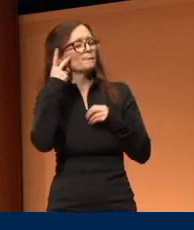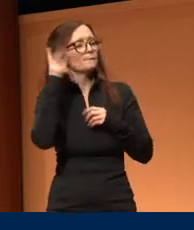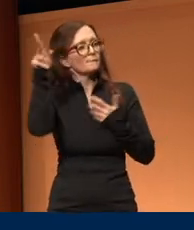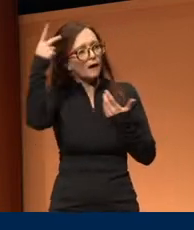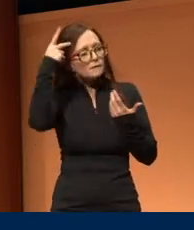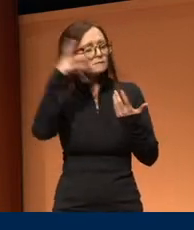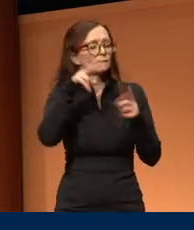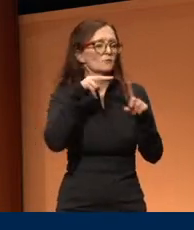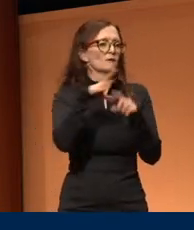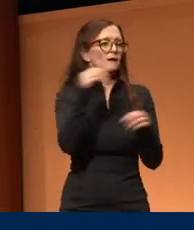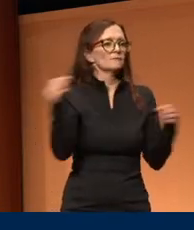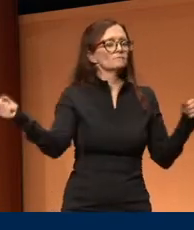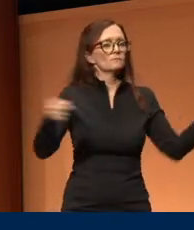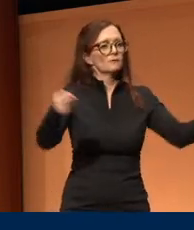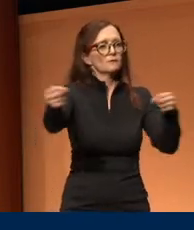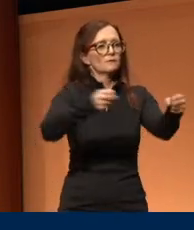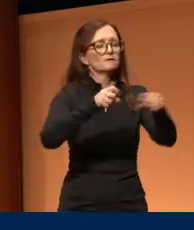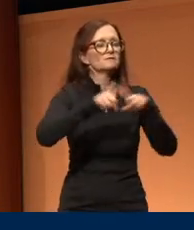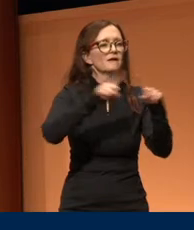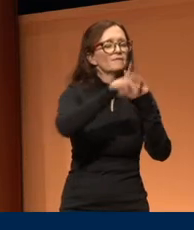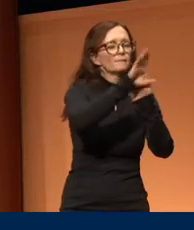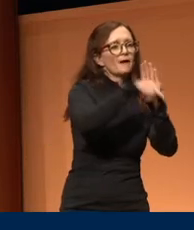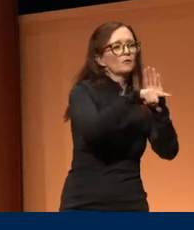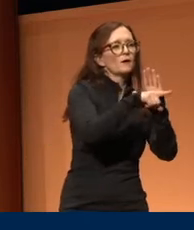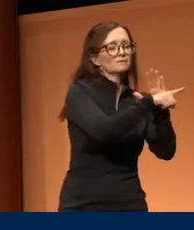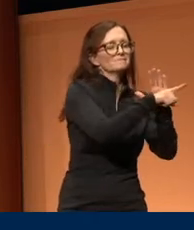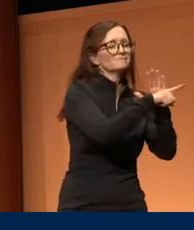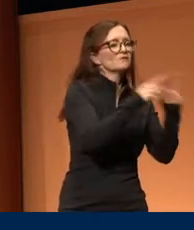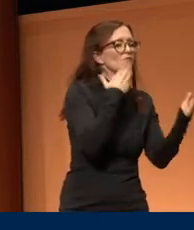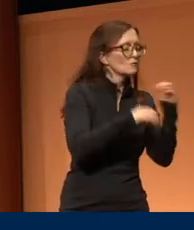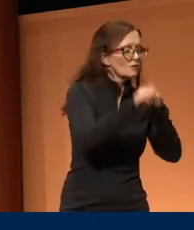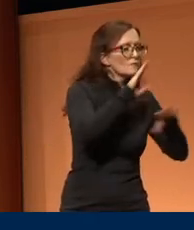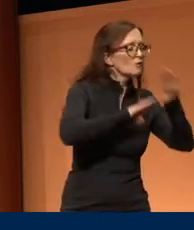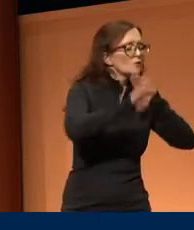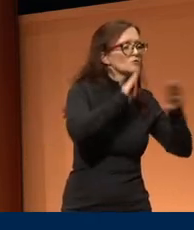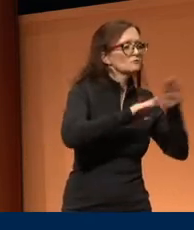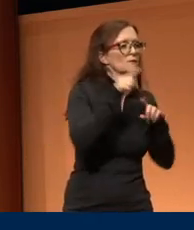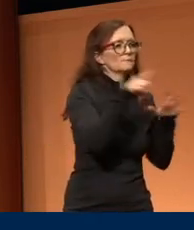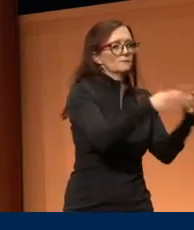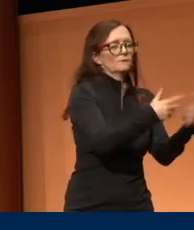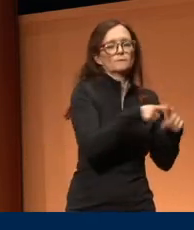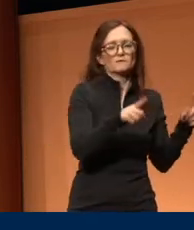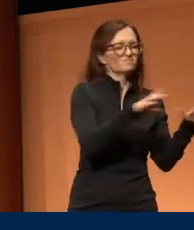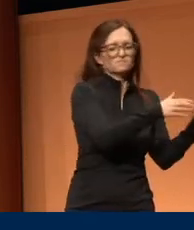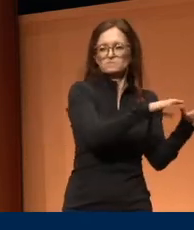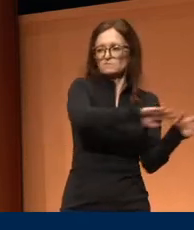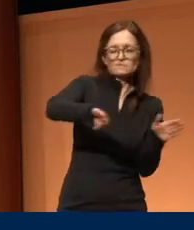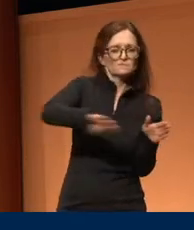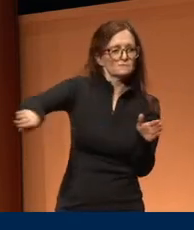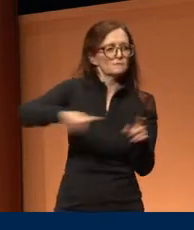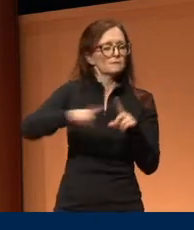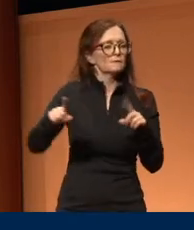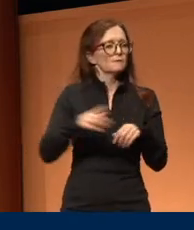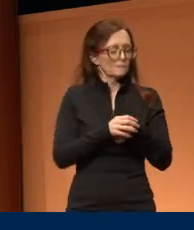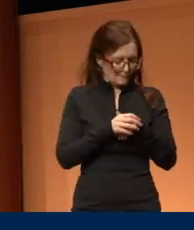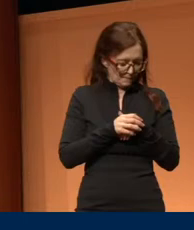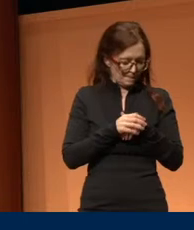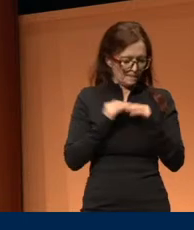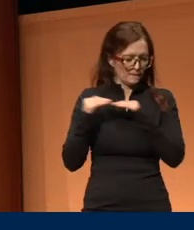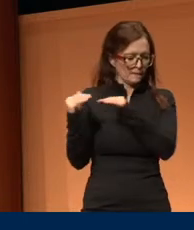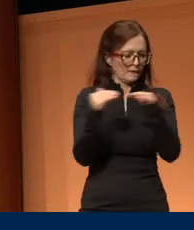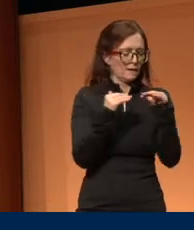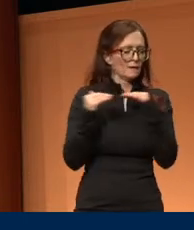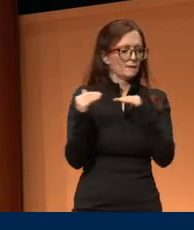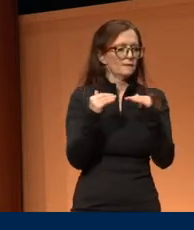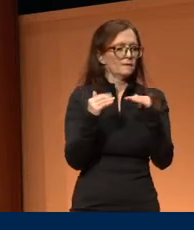brought together people with similar backgrounds and frustrations. In a context of greater sociological and cognitive homogeneity,